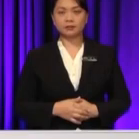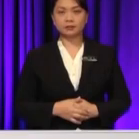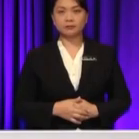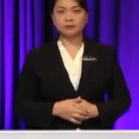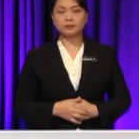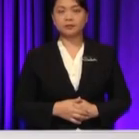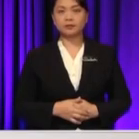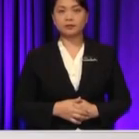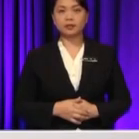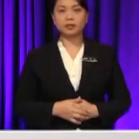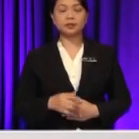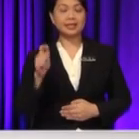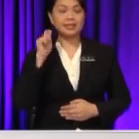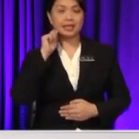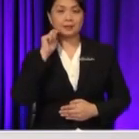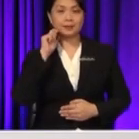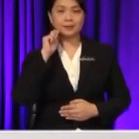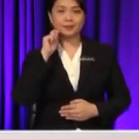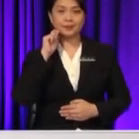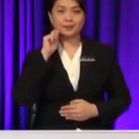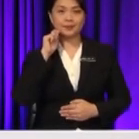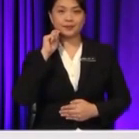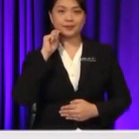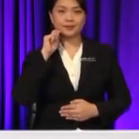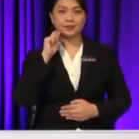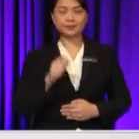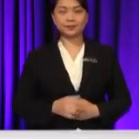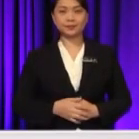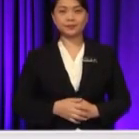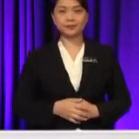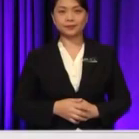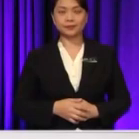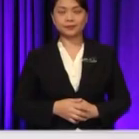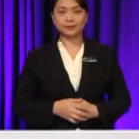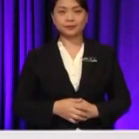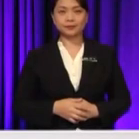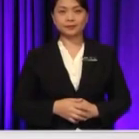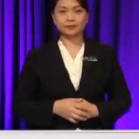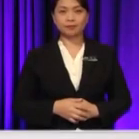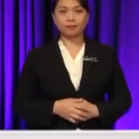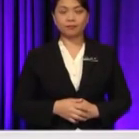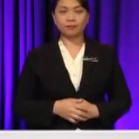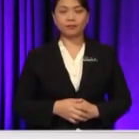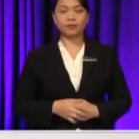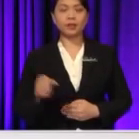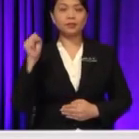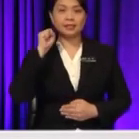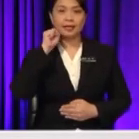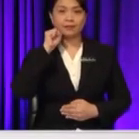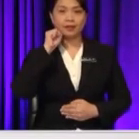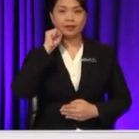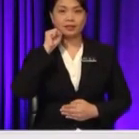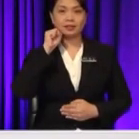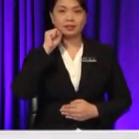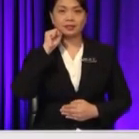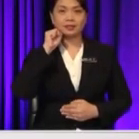Nur Tasnim. Hello, Tasnim. Hi, Tasnim. Hi, Tasnim. Right. Okay, next to Tasnim, we have Nur Sharifah Atika. Hello, Sharifah. Hello,